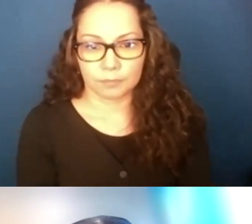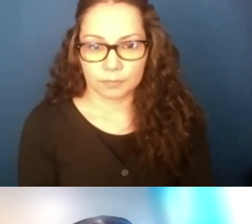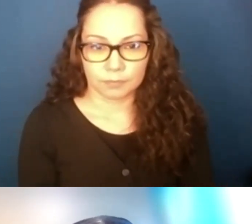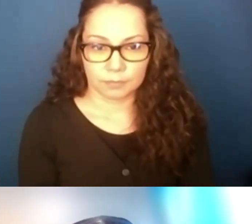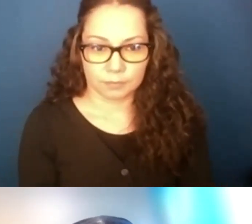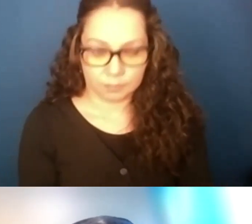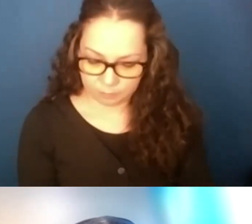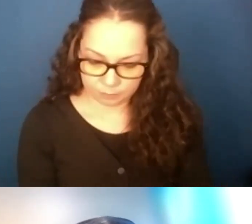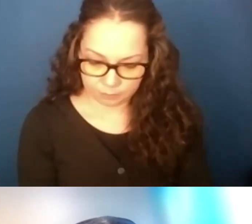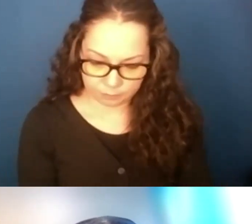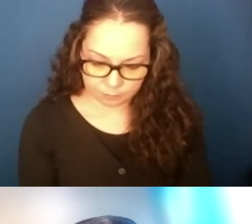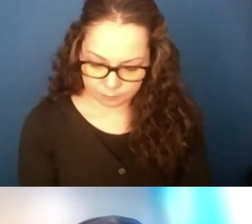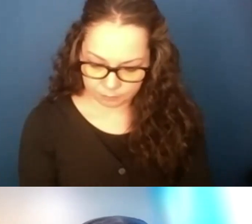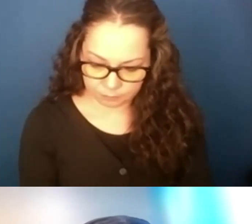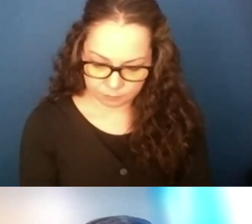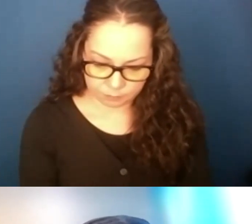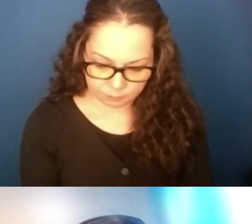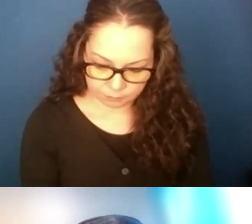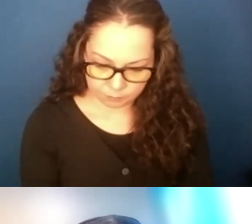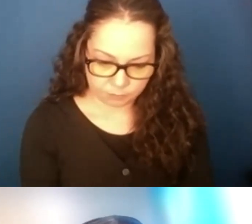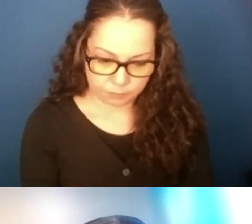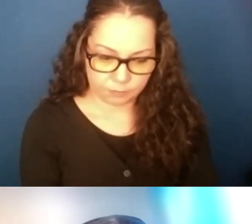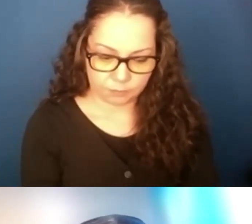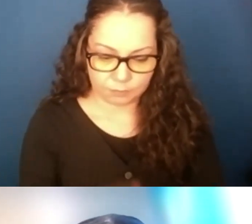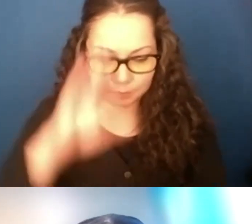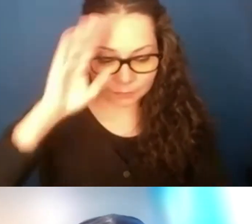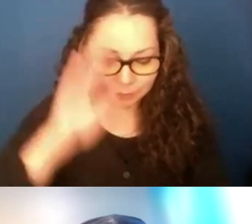Oh, good. Yes. Hi. Hi, Eric.